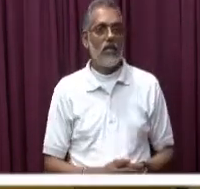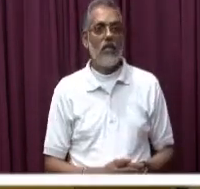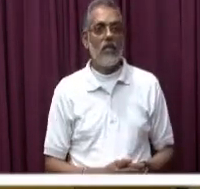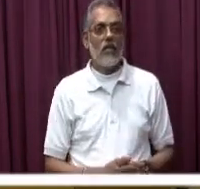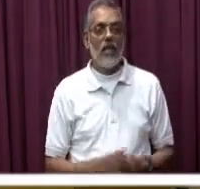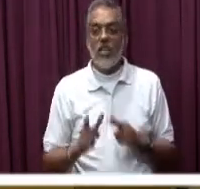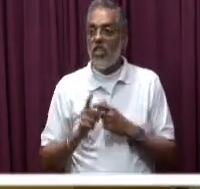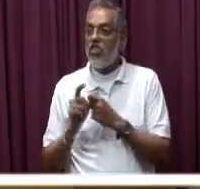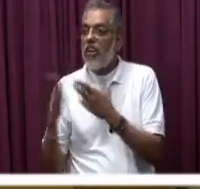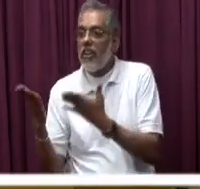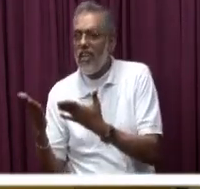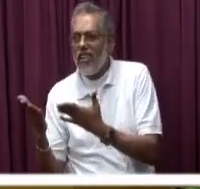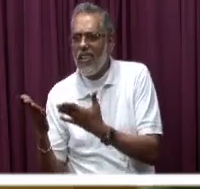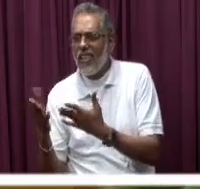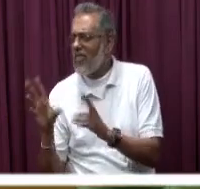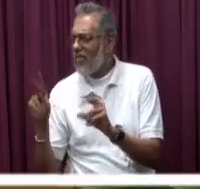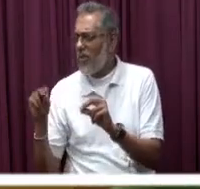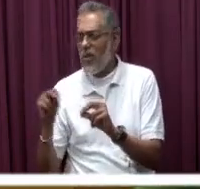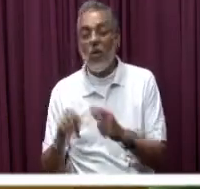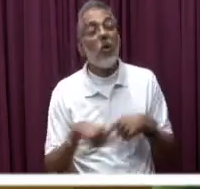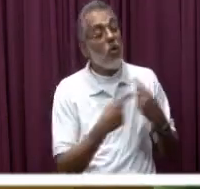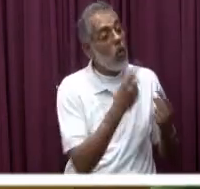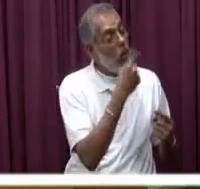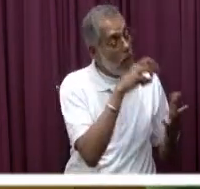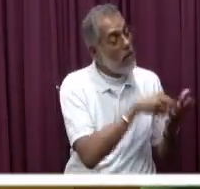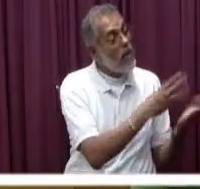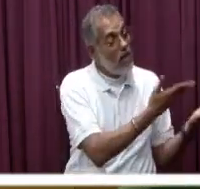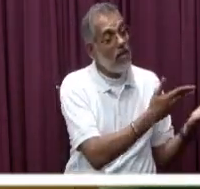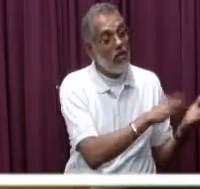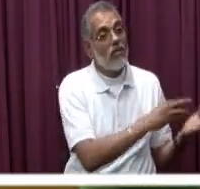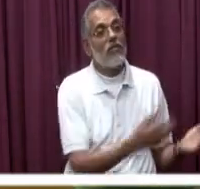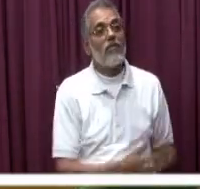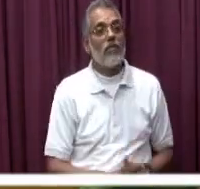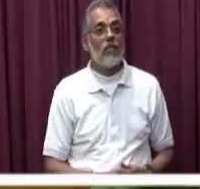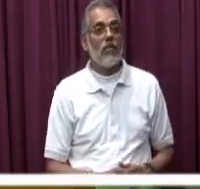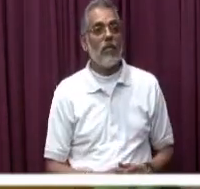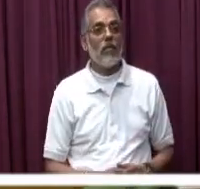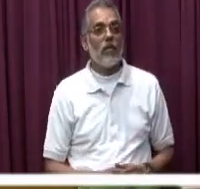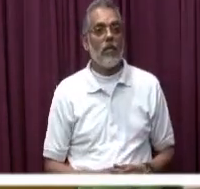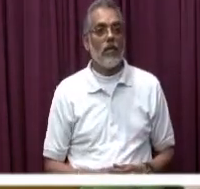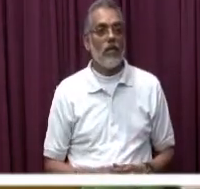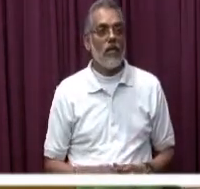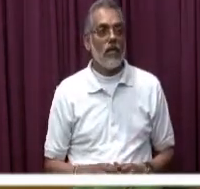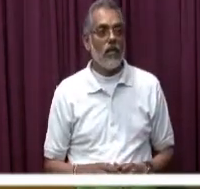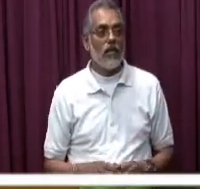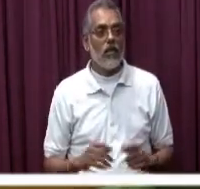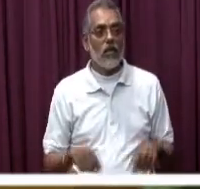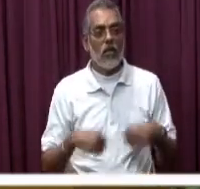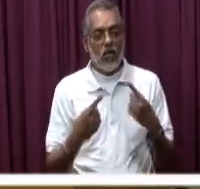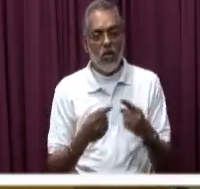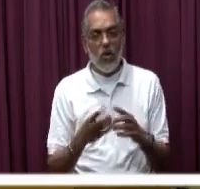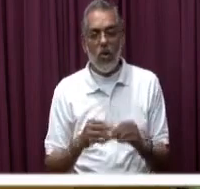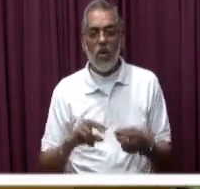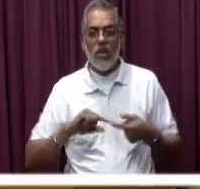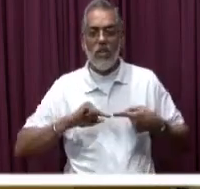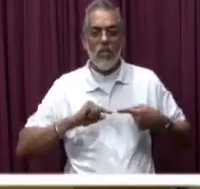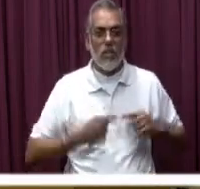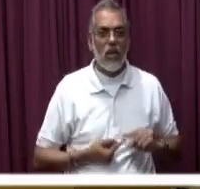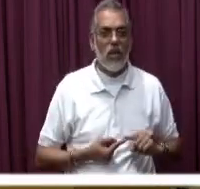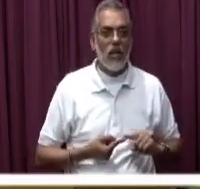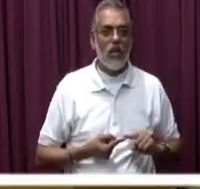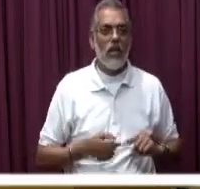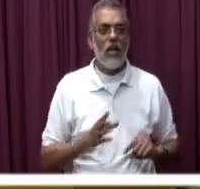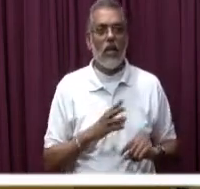you that you can't see. It's like going after what is pale in comparison to what